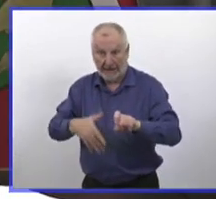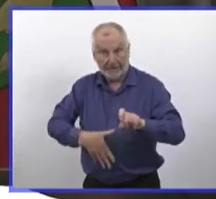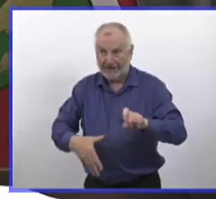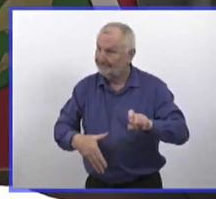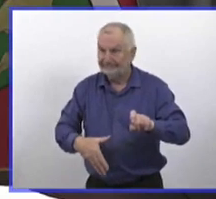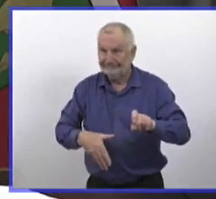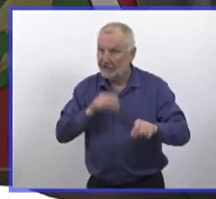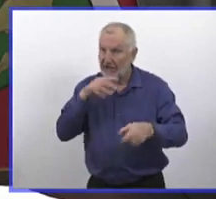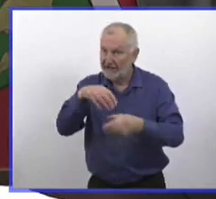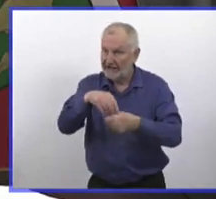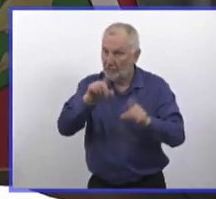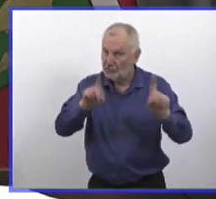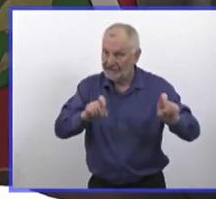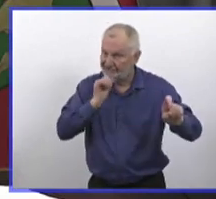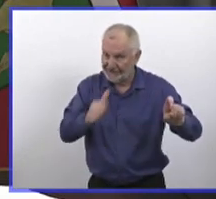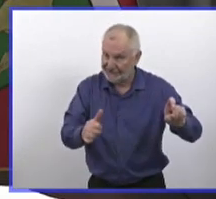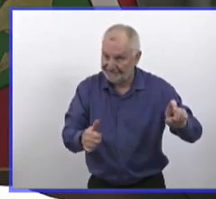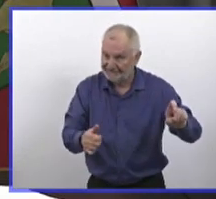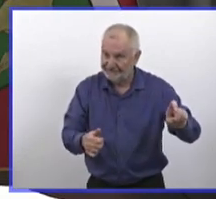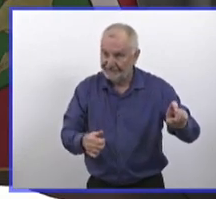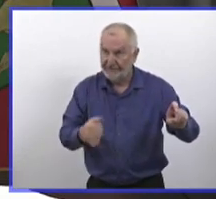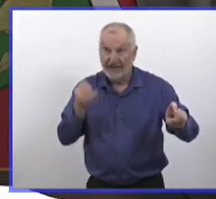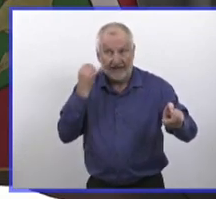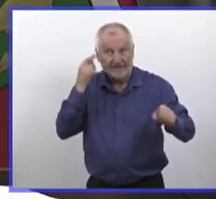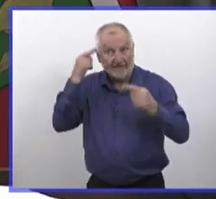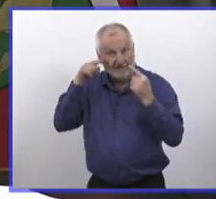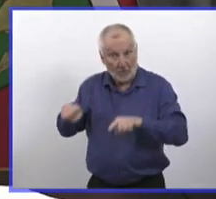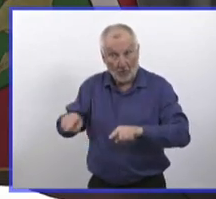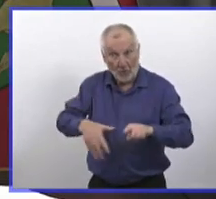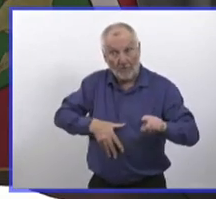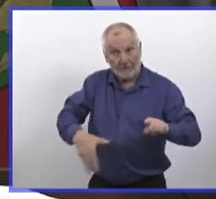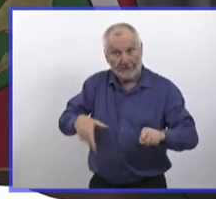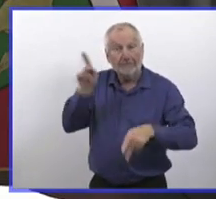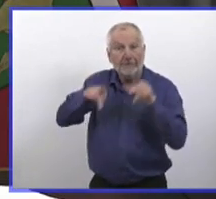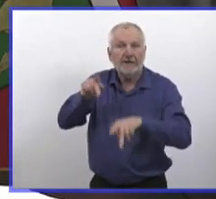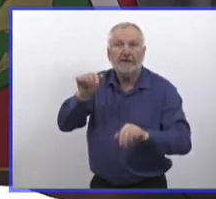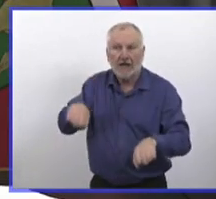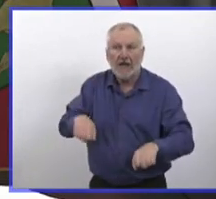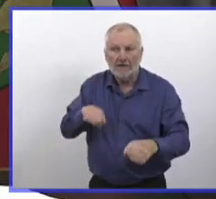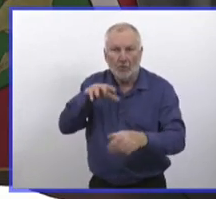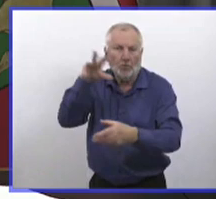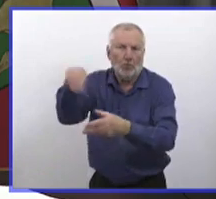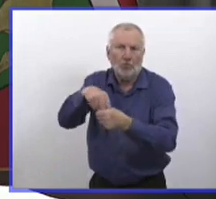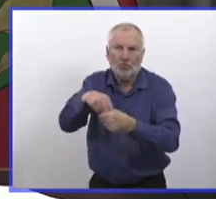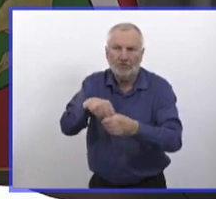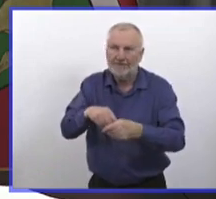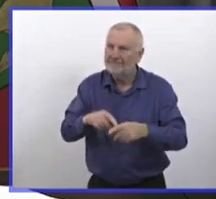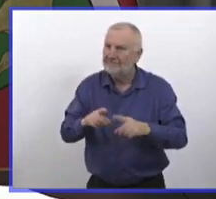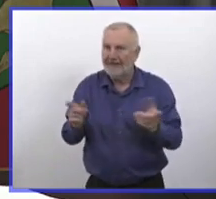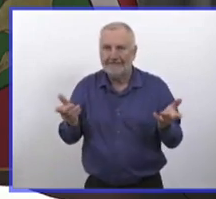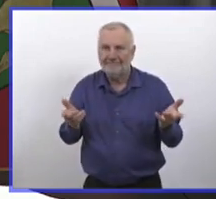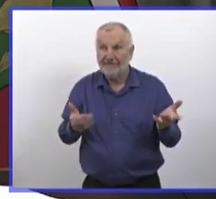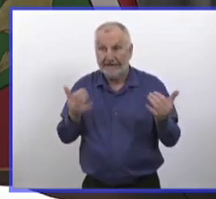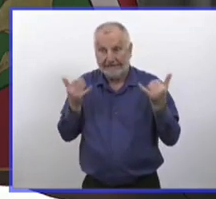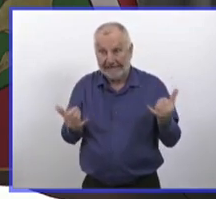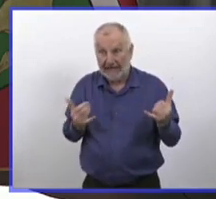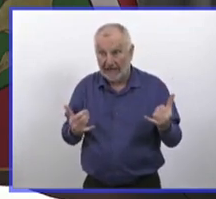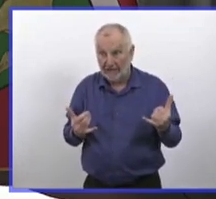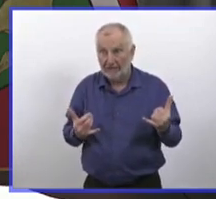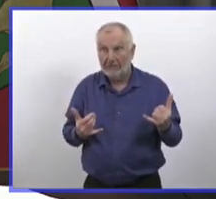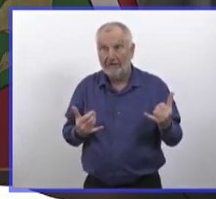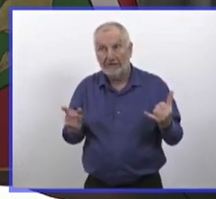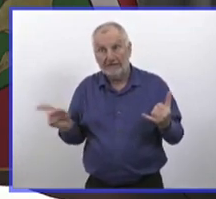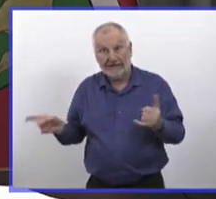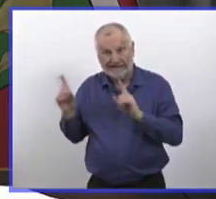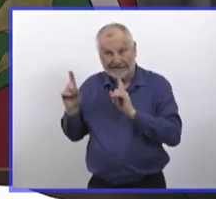pregnancy. And so we often in clinical practice have to function with very little trial data to fall